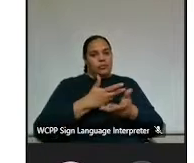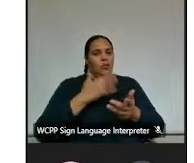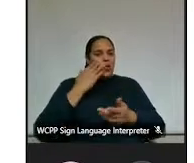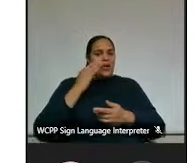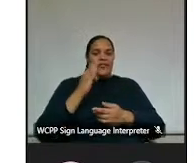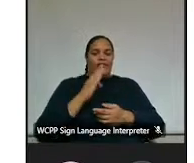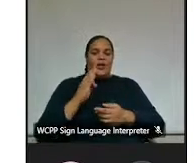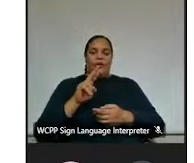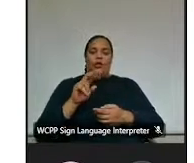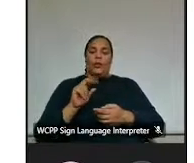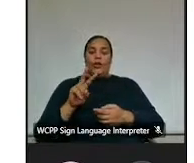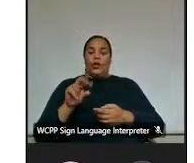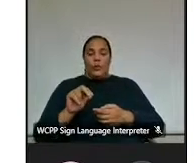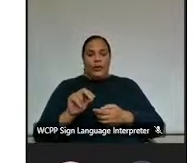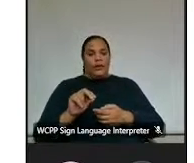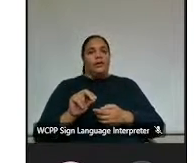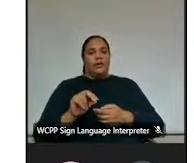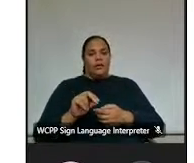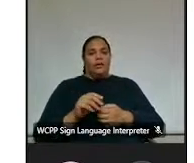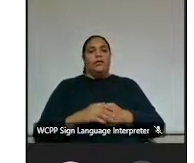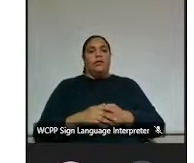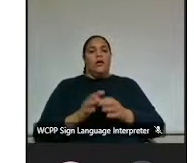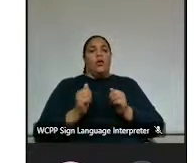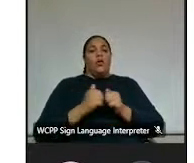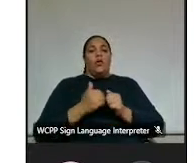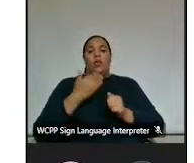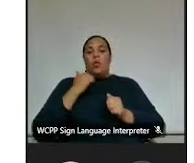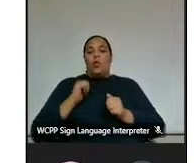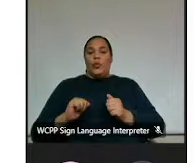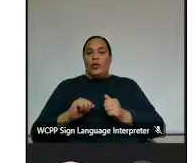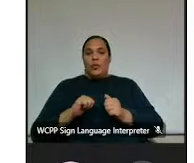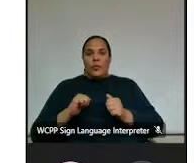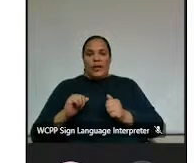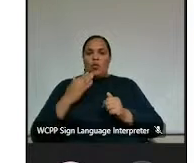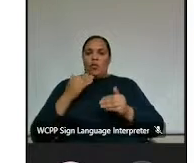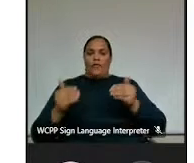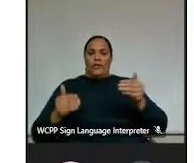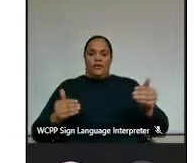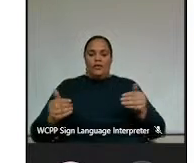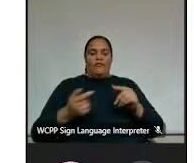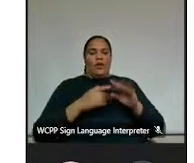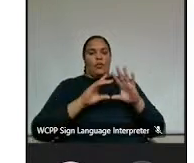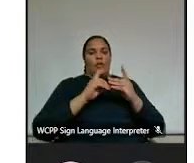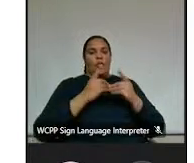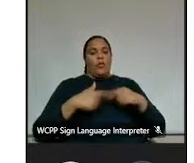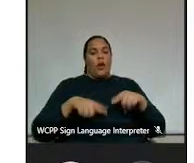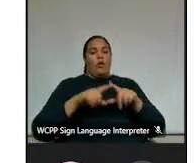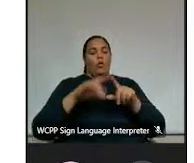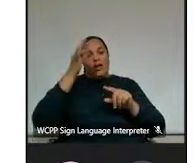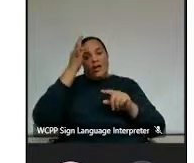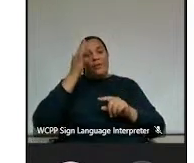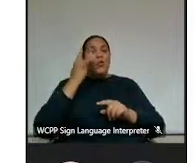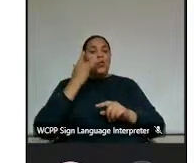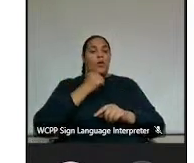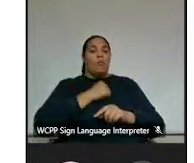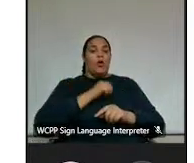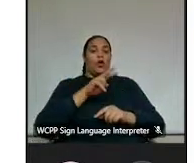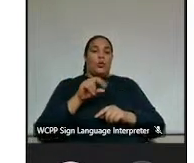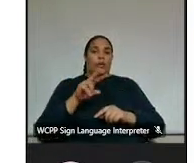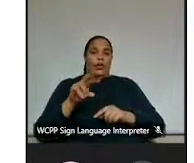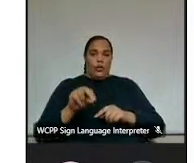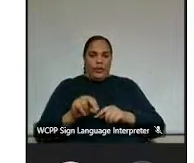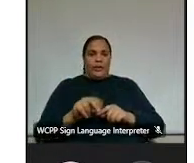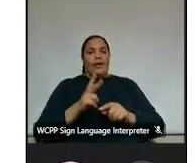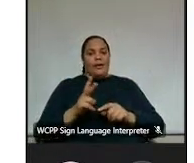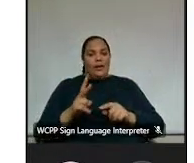February 2020 with municipalities facilitated by the Department of Local Government in March 2020. And then